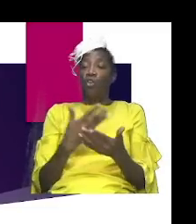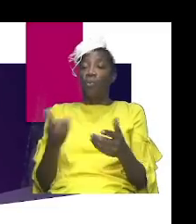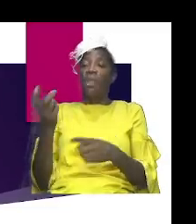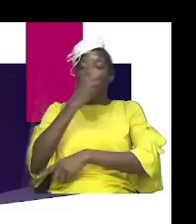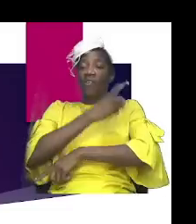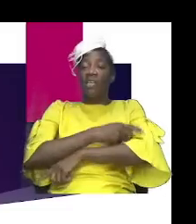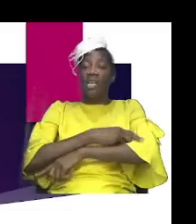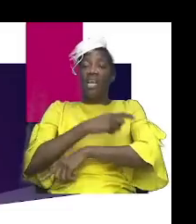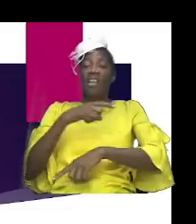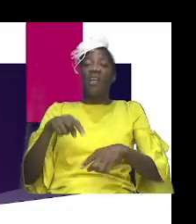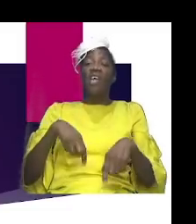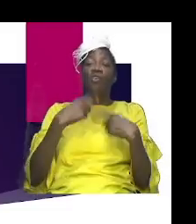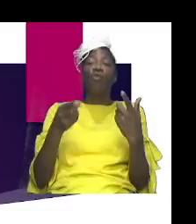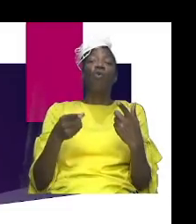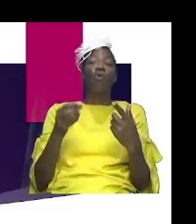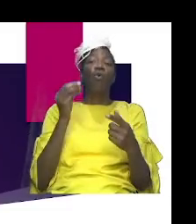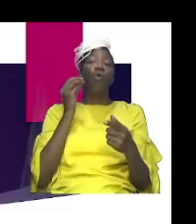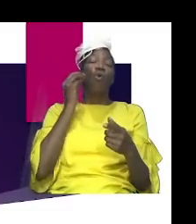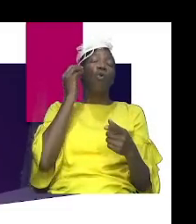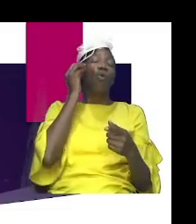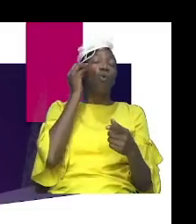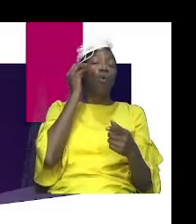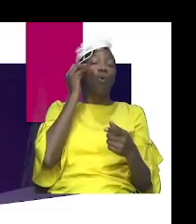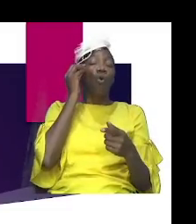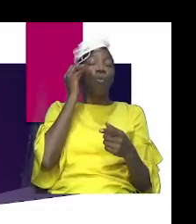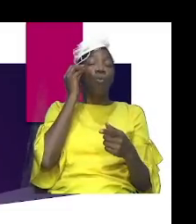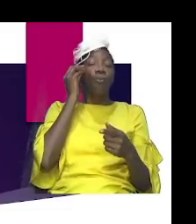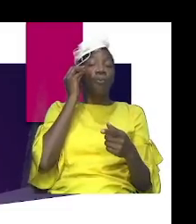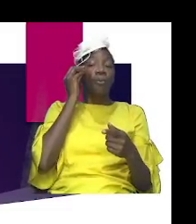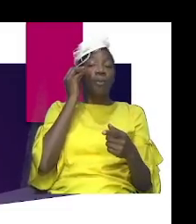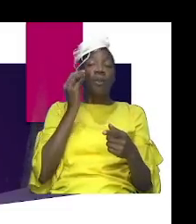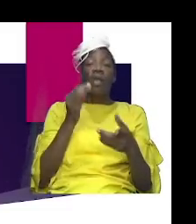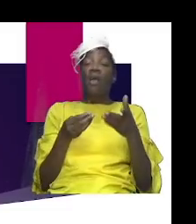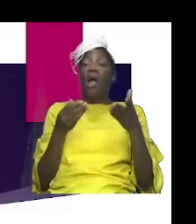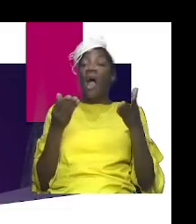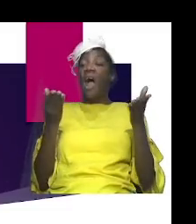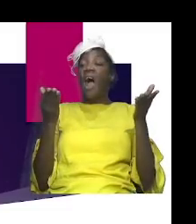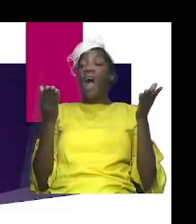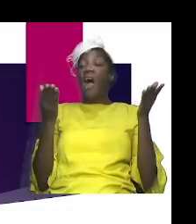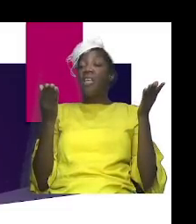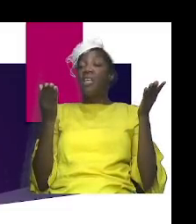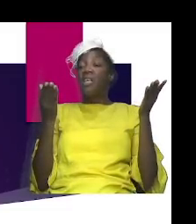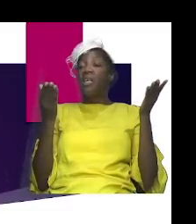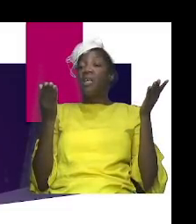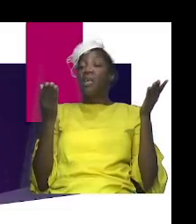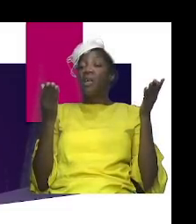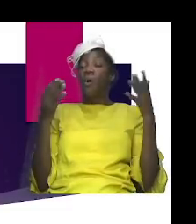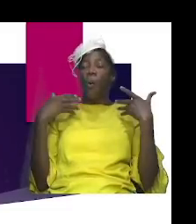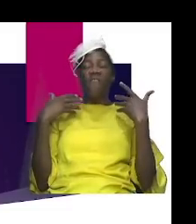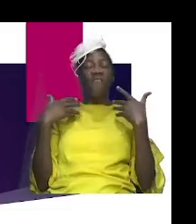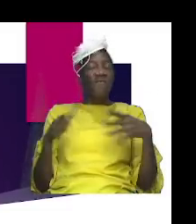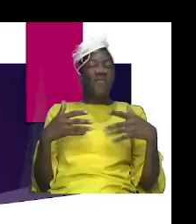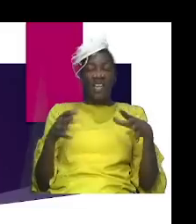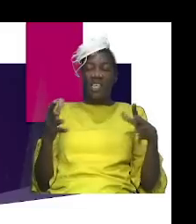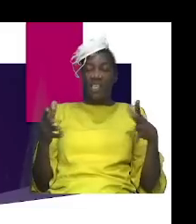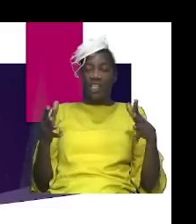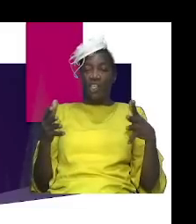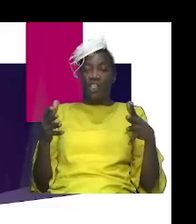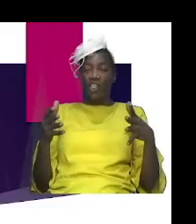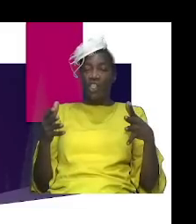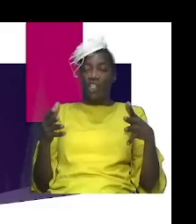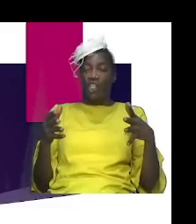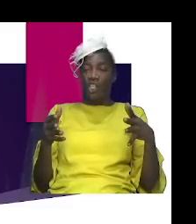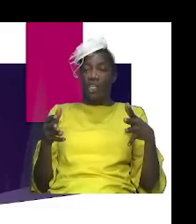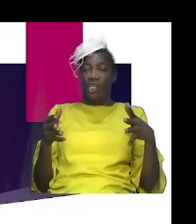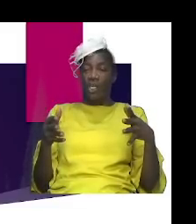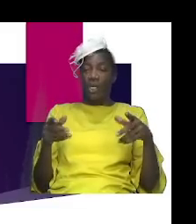we go back home. And that is the extent of Christianity for some of God's people. But I want us